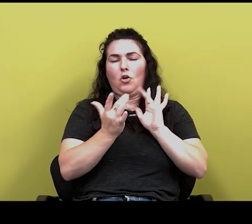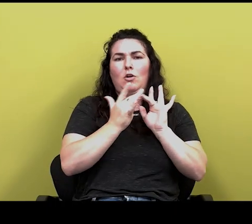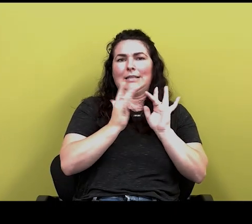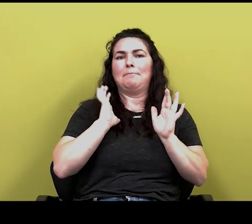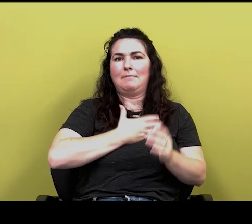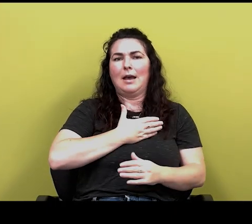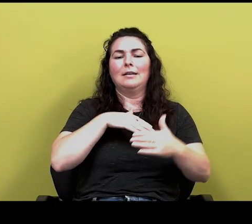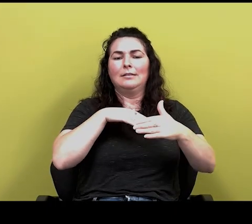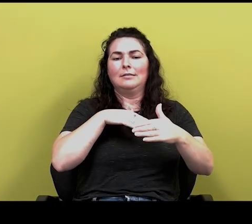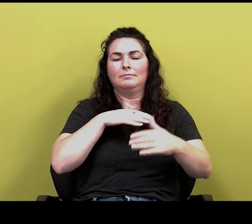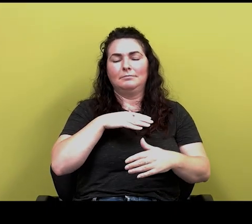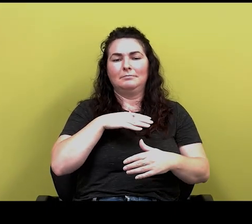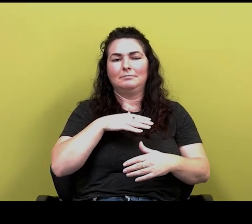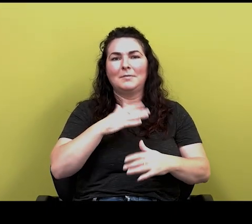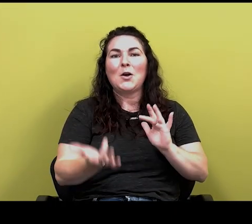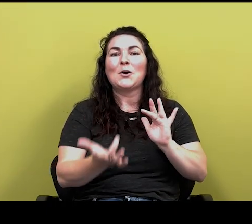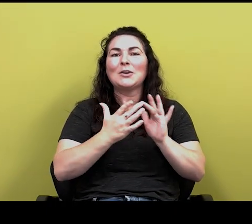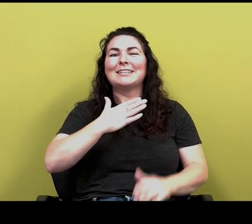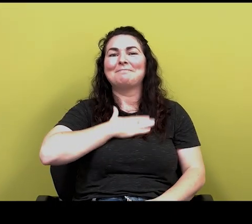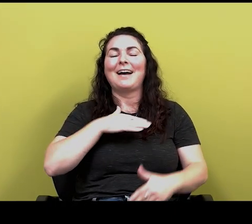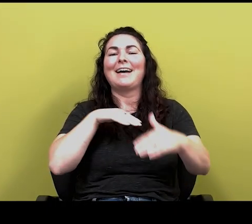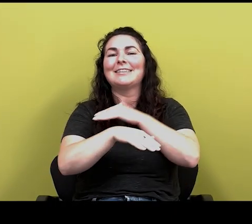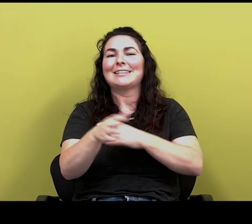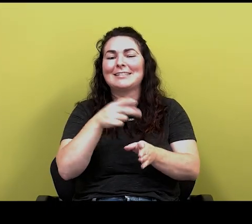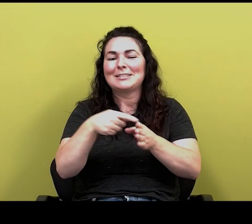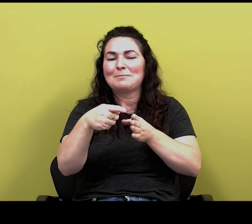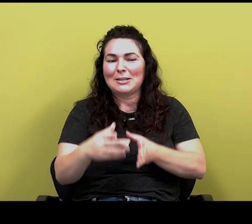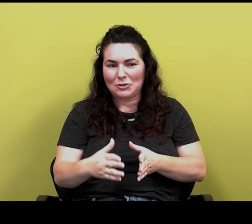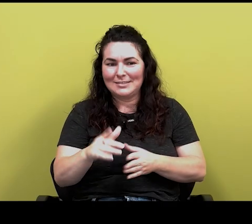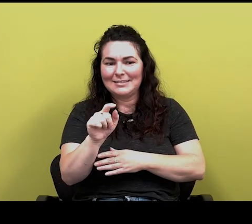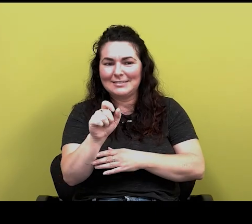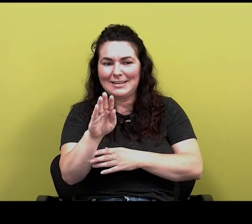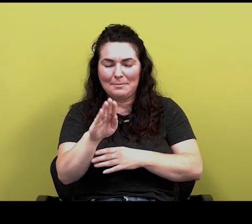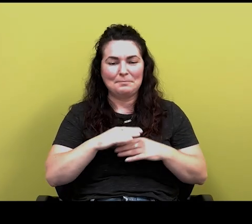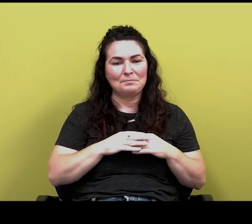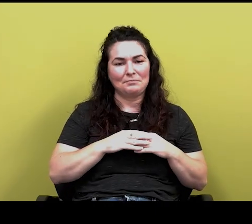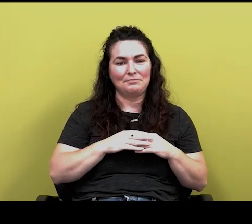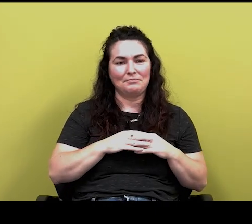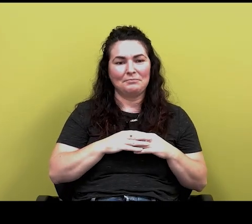it will display an alphabetized list of access specialists along with their email address and bookings link.